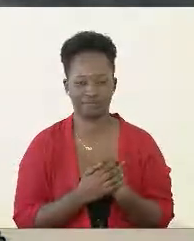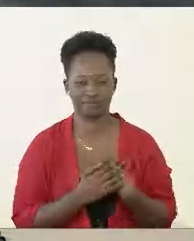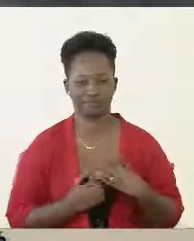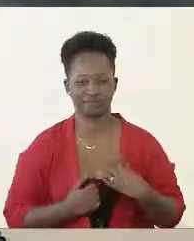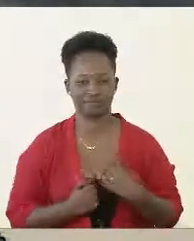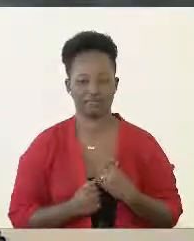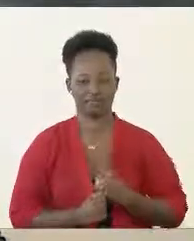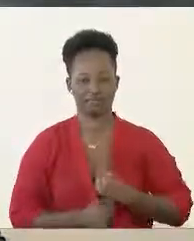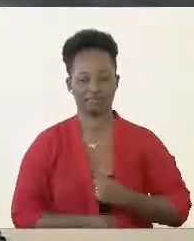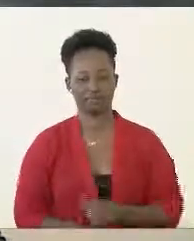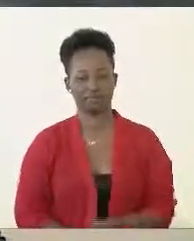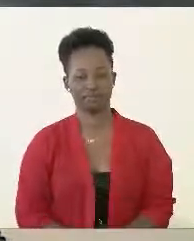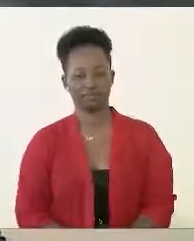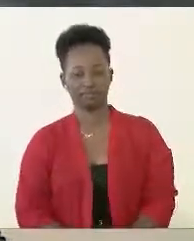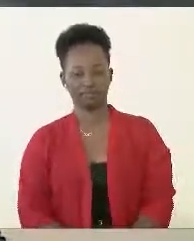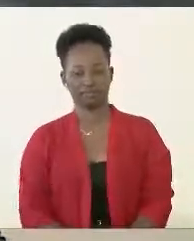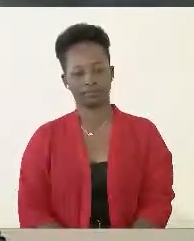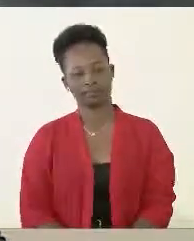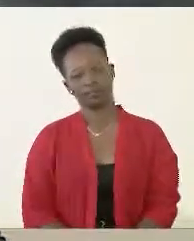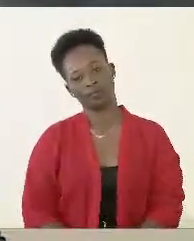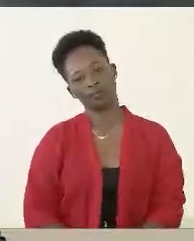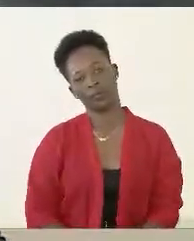question require us to answer?